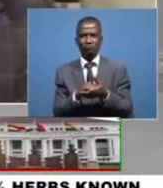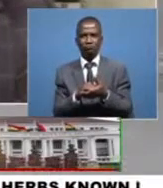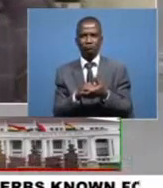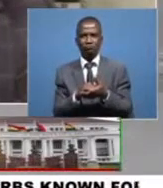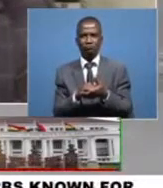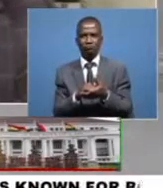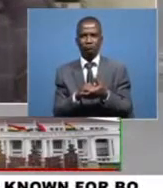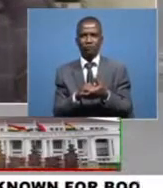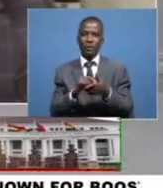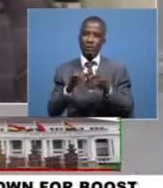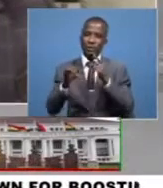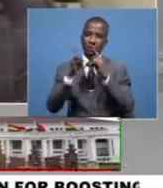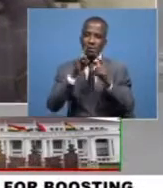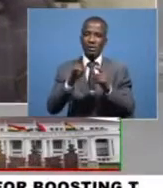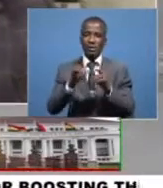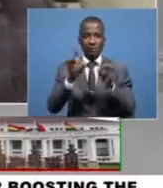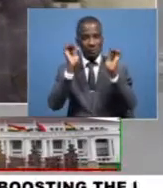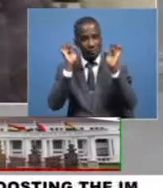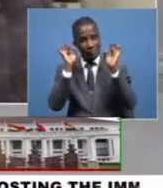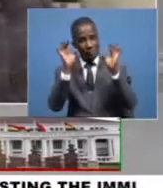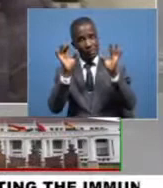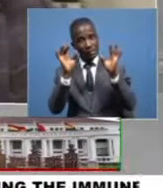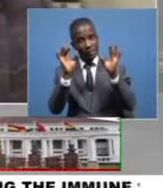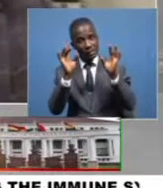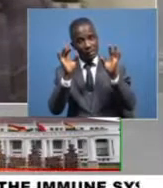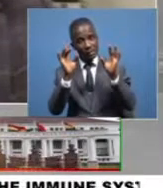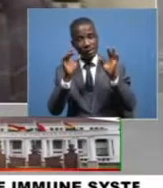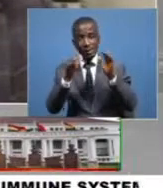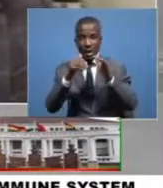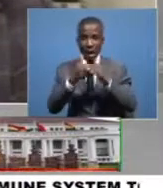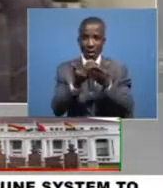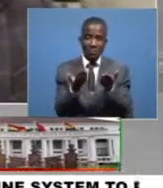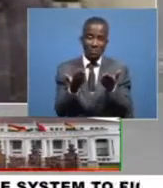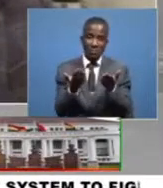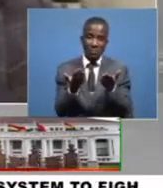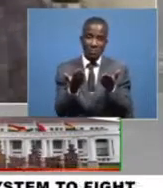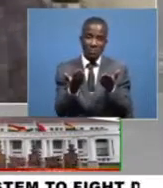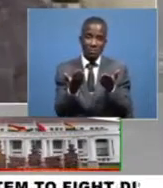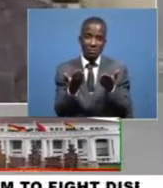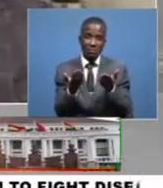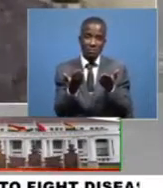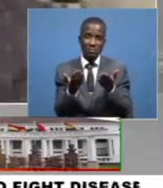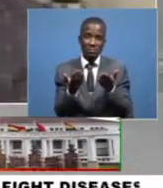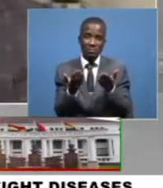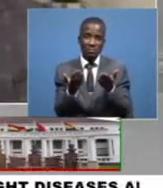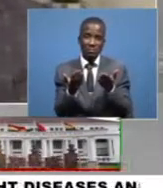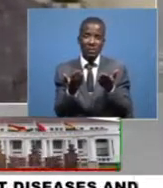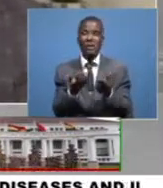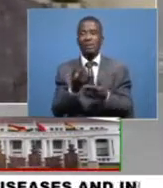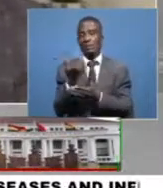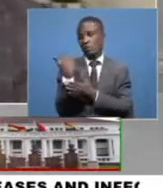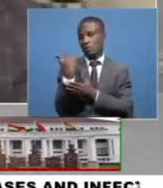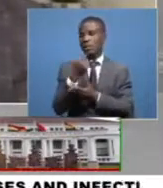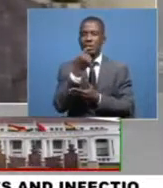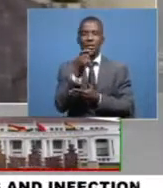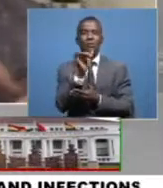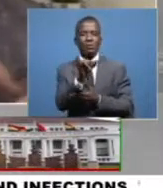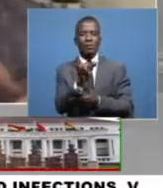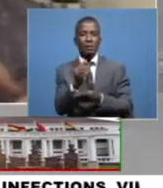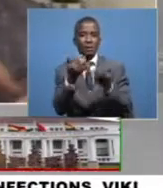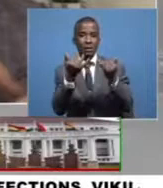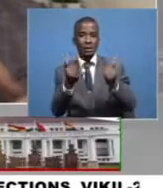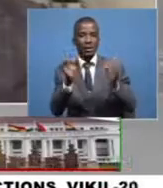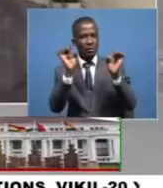Yes, I was talking about the risk. You were asking about whether there was a risk. Yes. Yes. So what I was saying was that it all depends